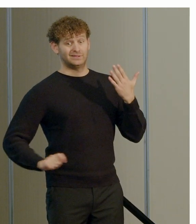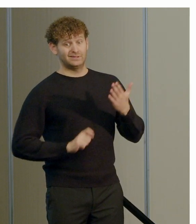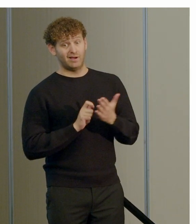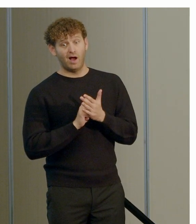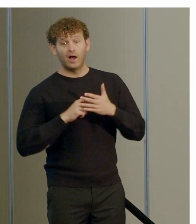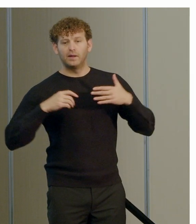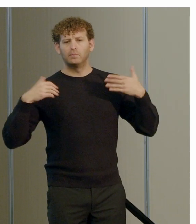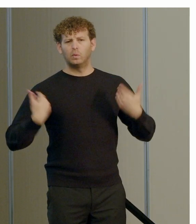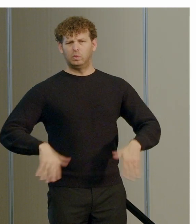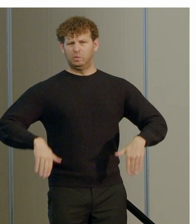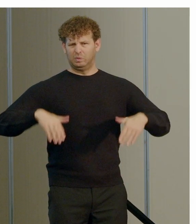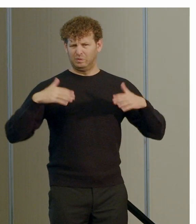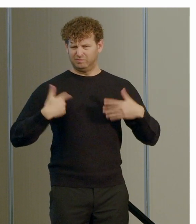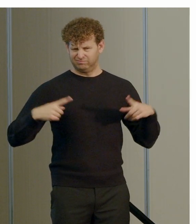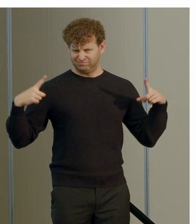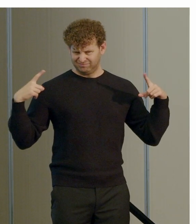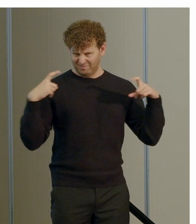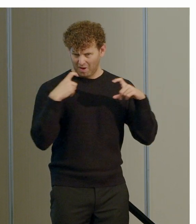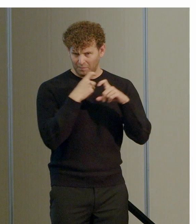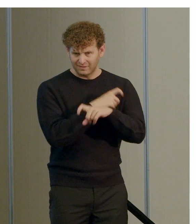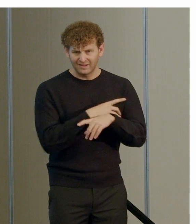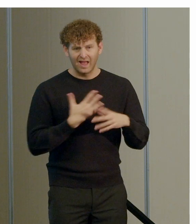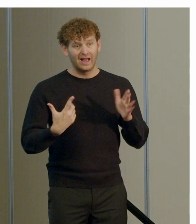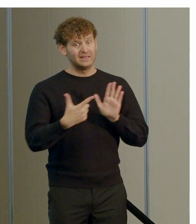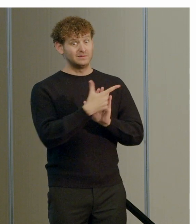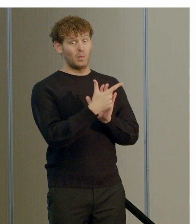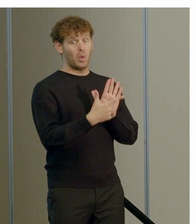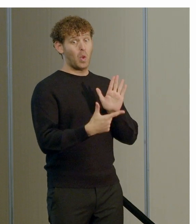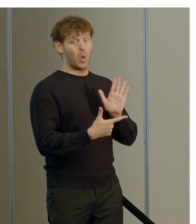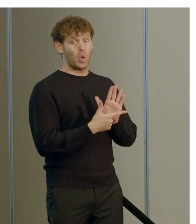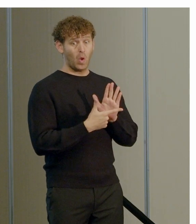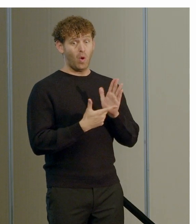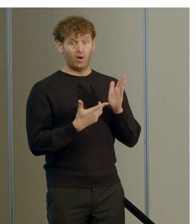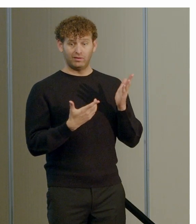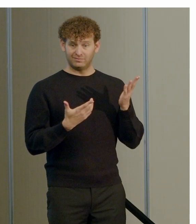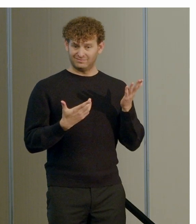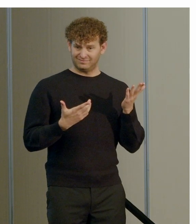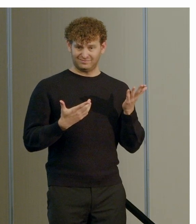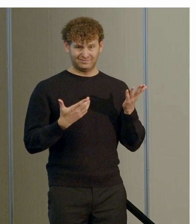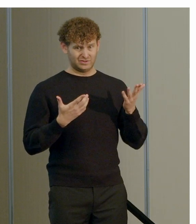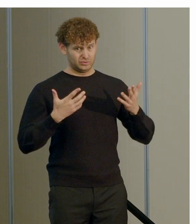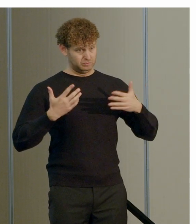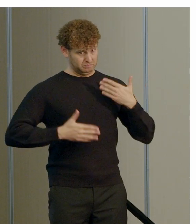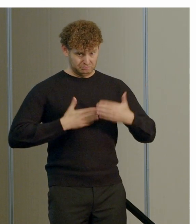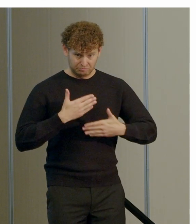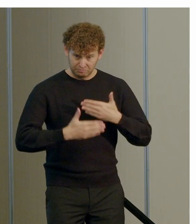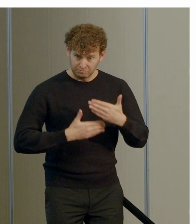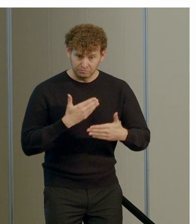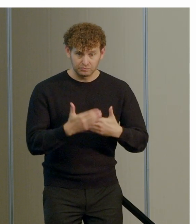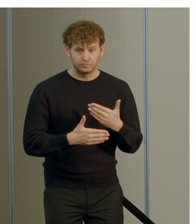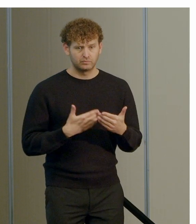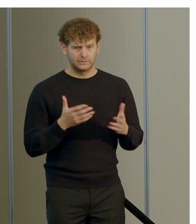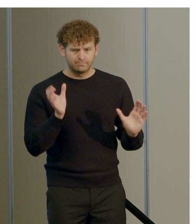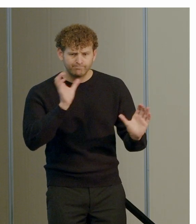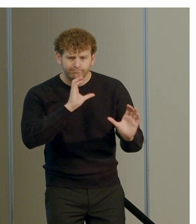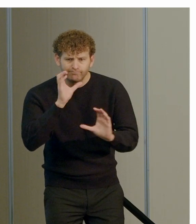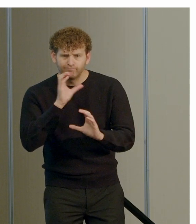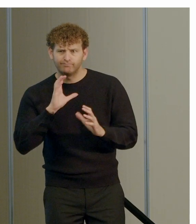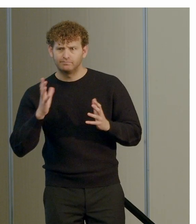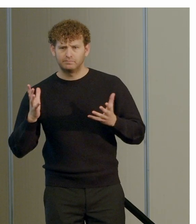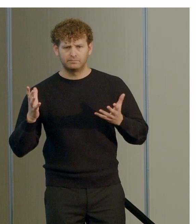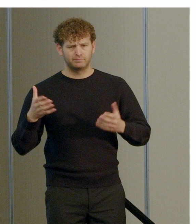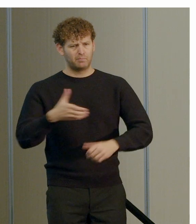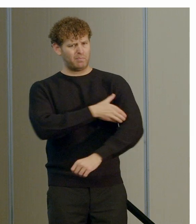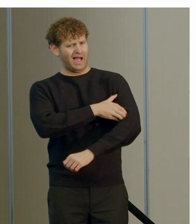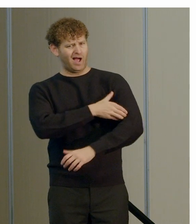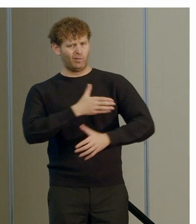the good work that the law is driving us to do. And also we're finding the power in collaboration with other agencies. So I'll be talking about